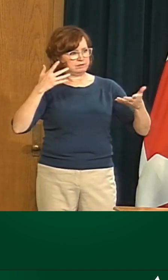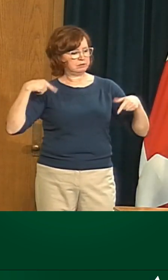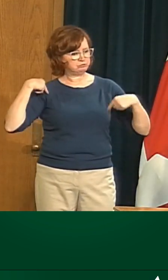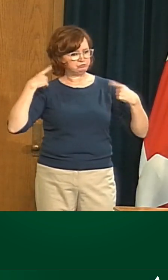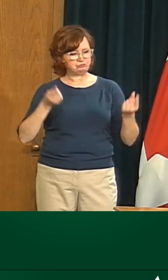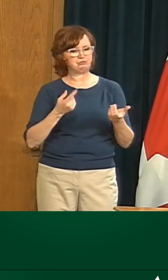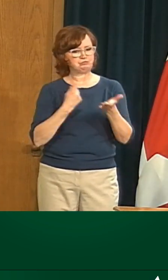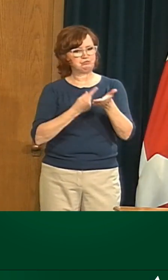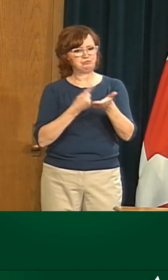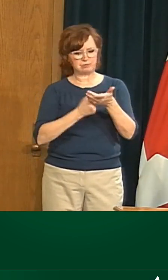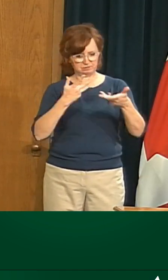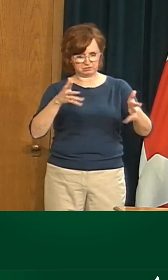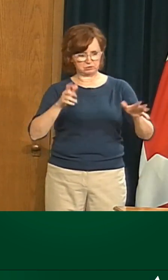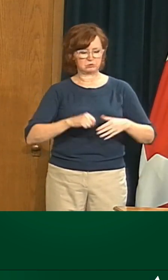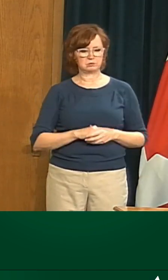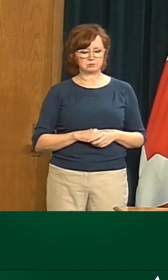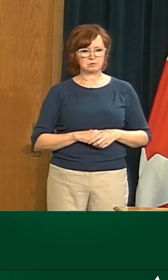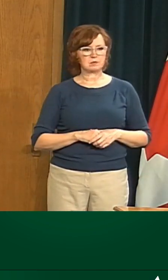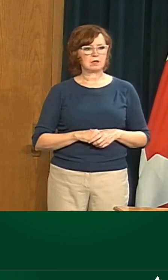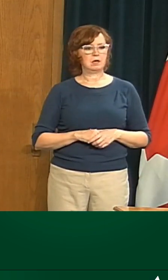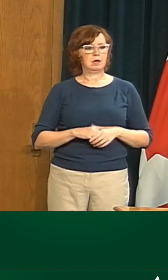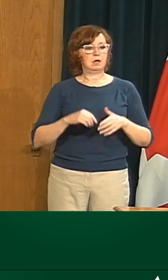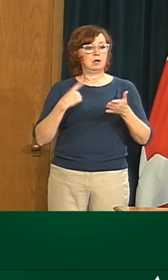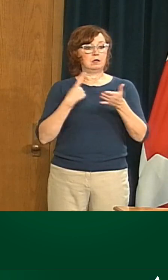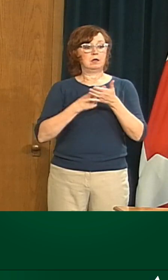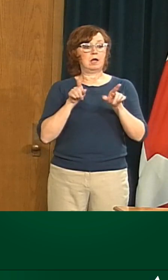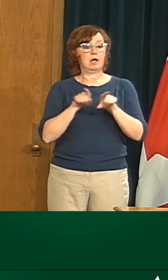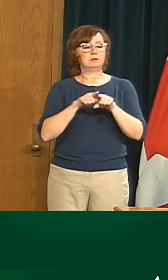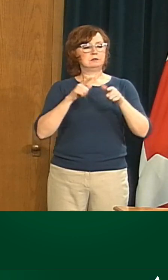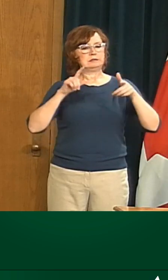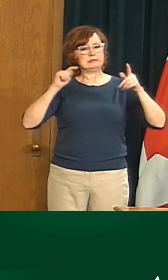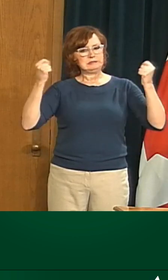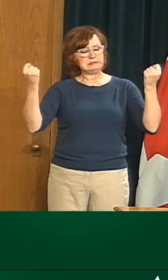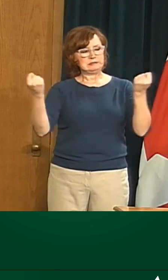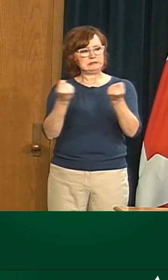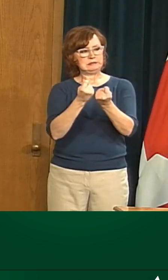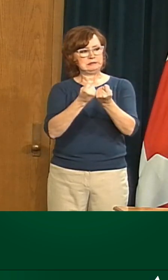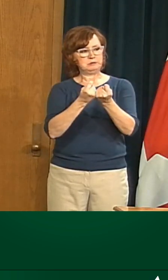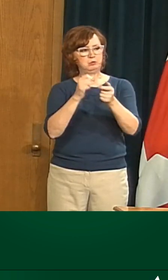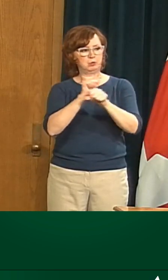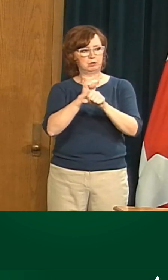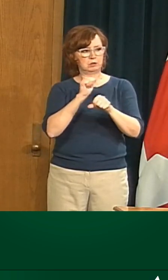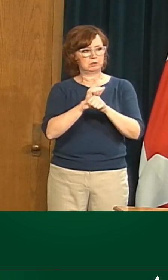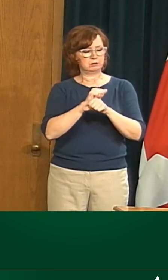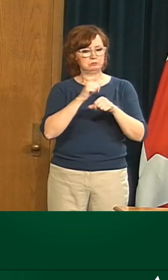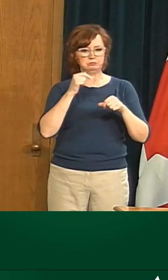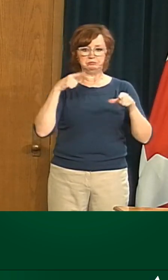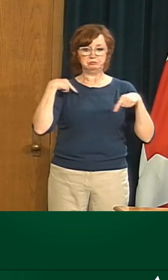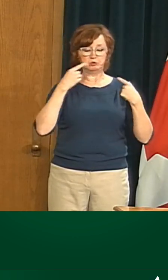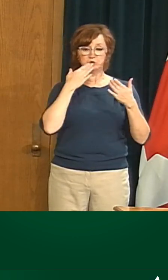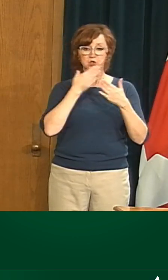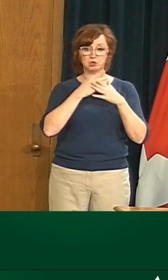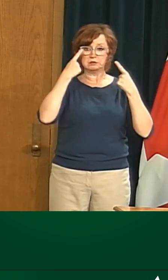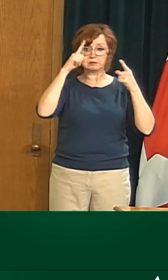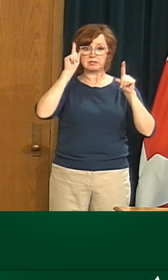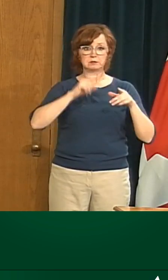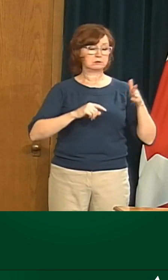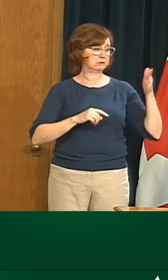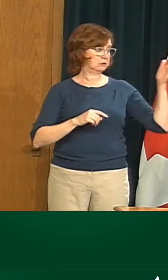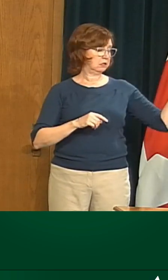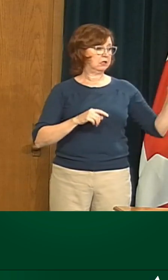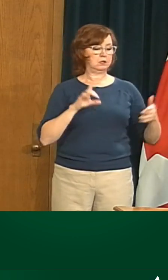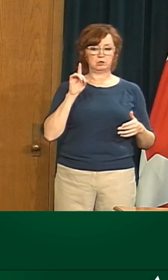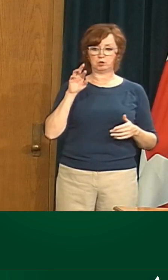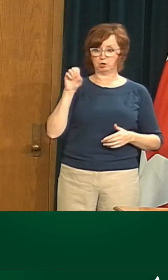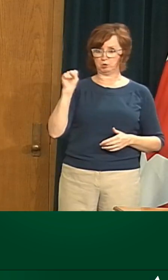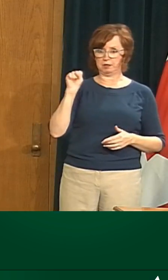on. We've approached them very collaboratively, and I think for the most part successfully as well. But anything to add, Doctor? Yeah, so I think what we have